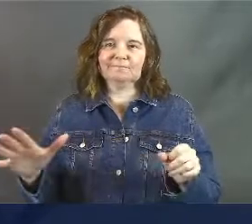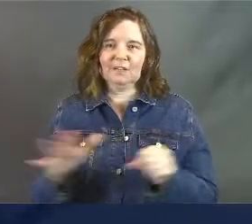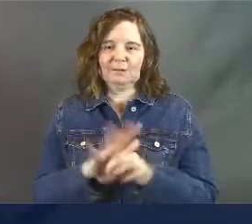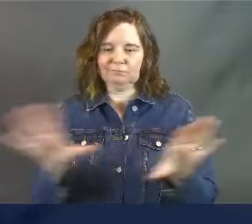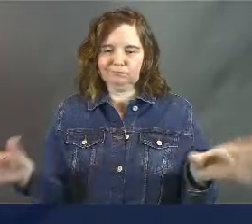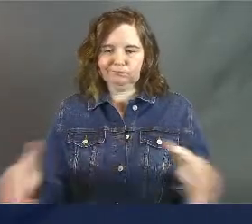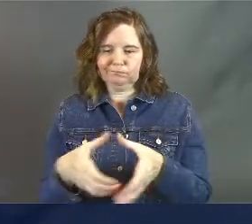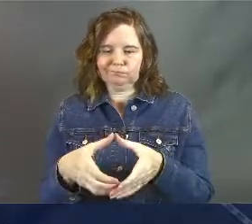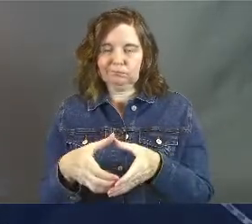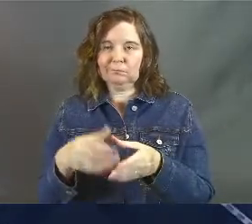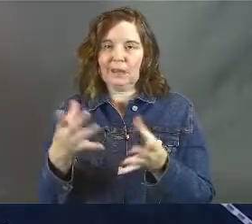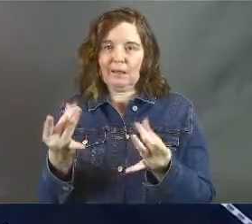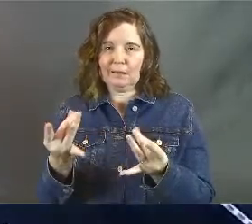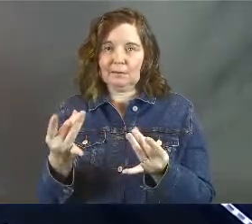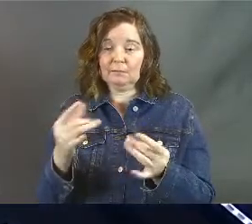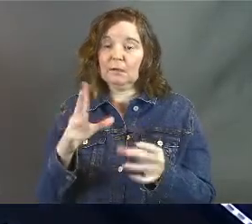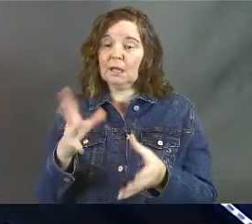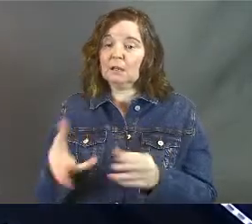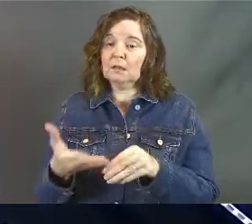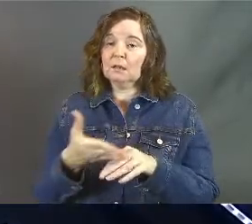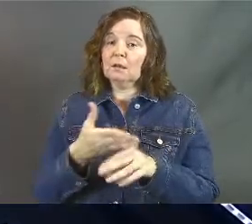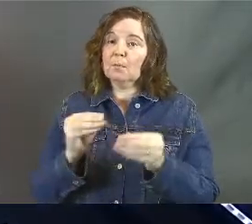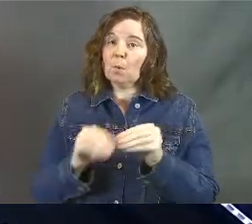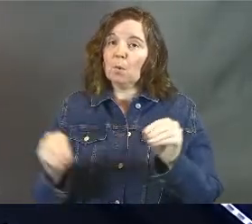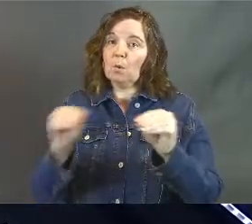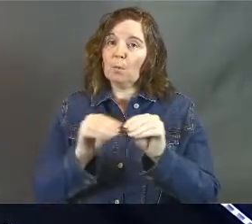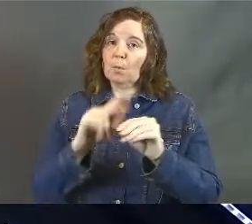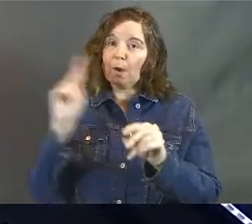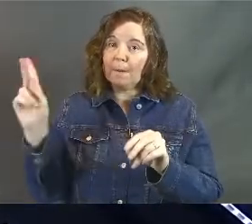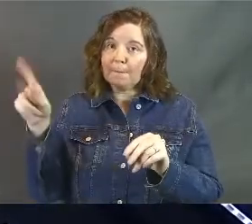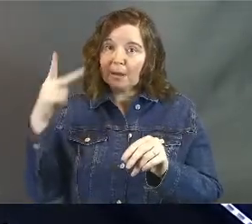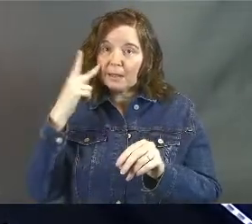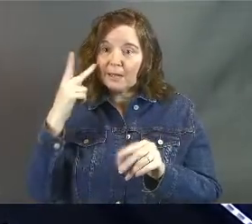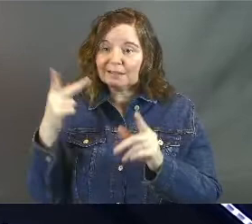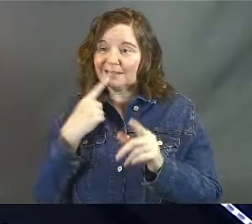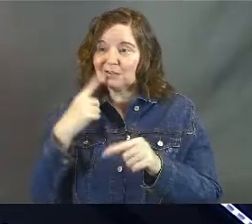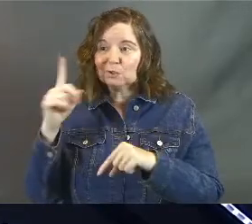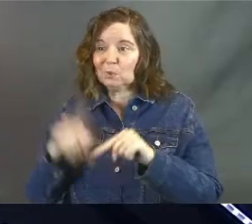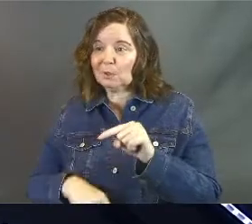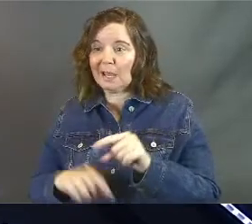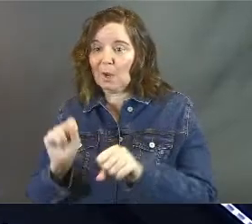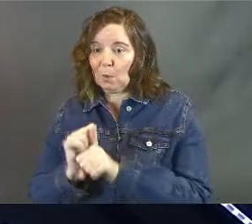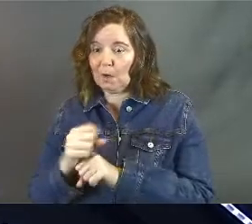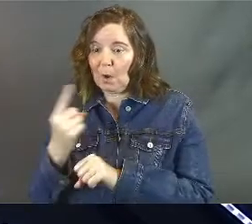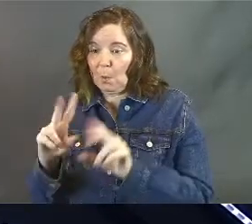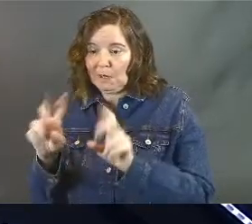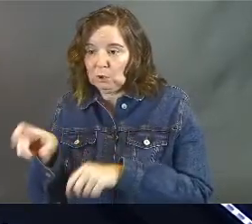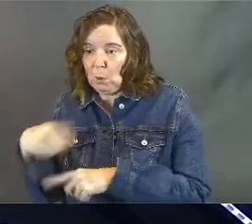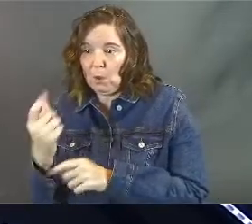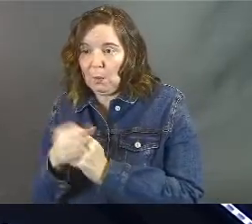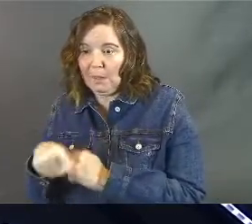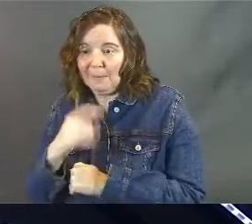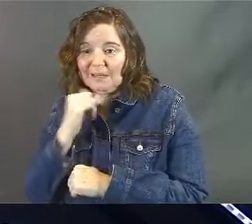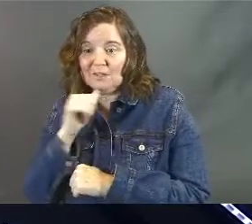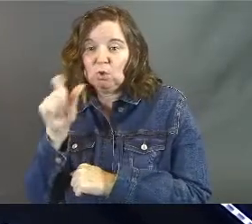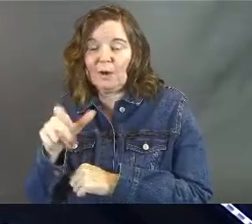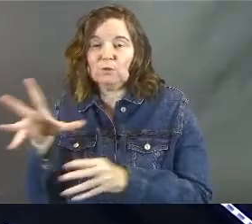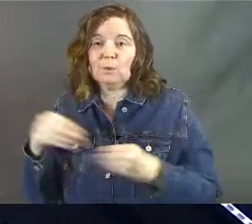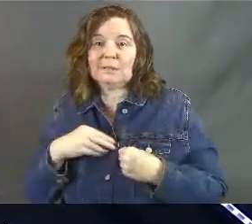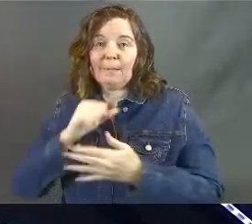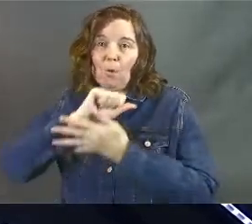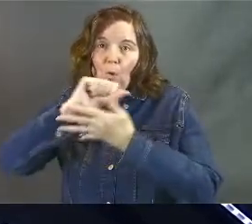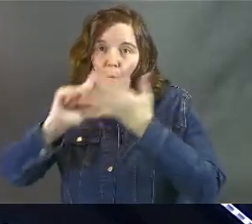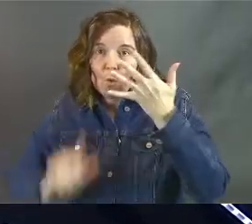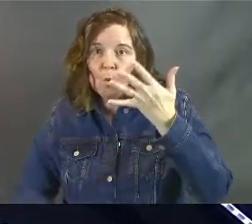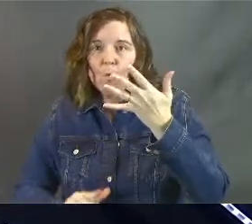ethics. Increasingly, political parties insist that you cannot work on one issue with them if you don't embrace all of their